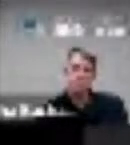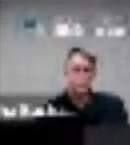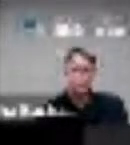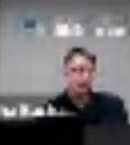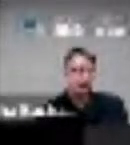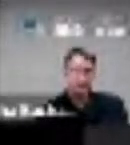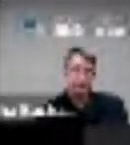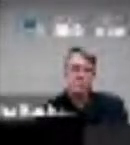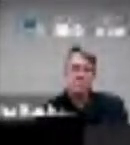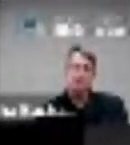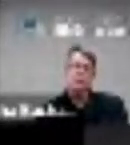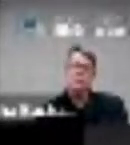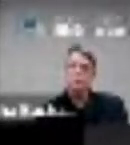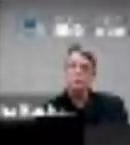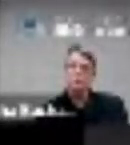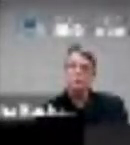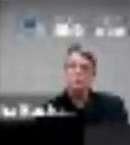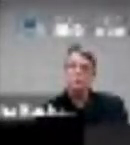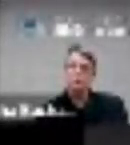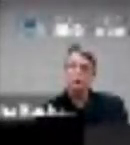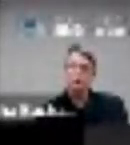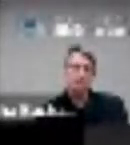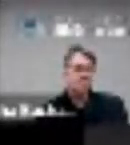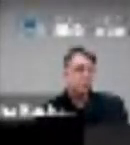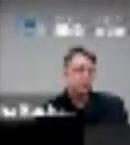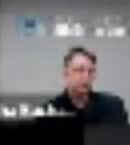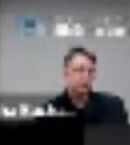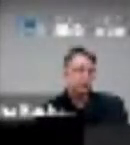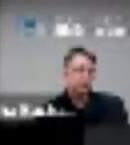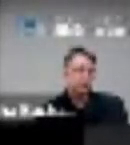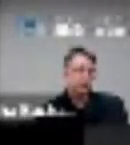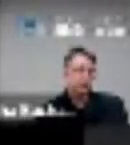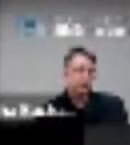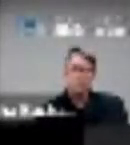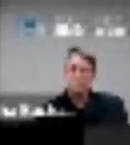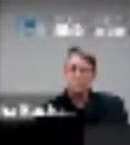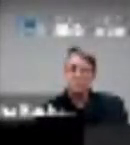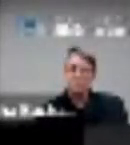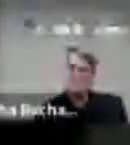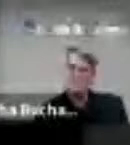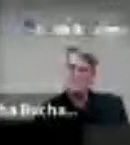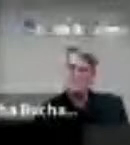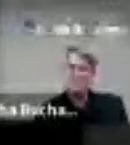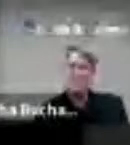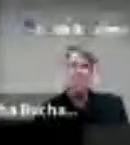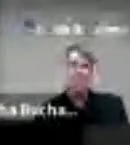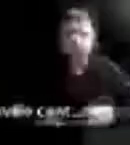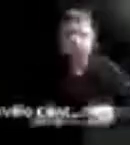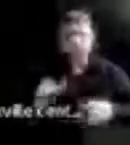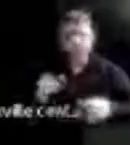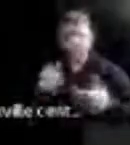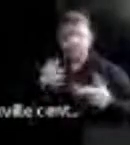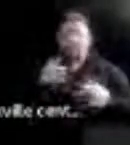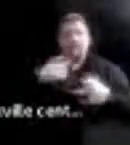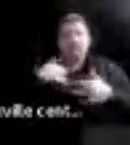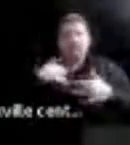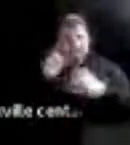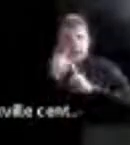this, I'll make a motion that we approve it, and when we have a second, we can discuss